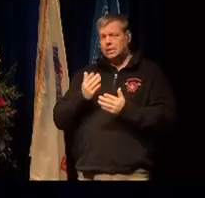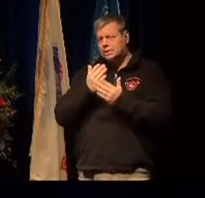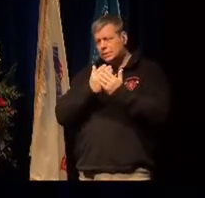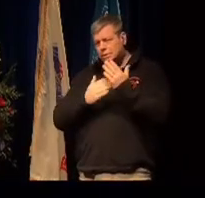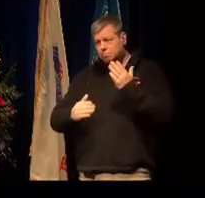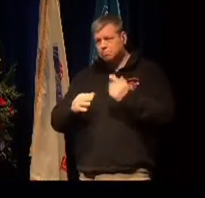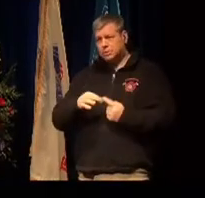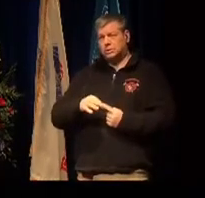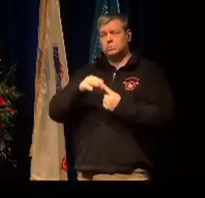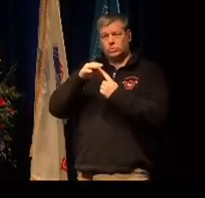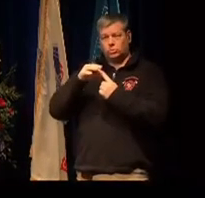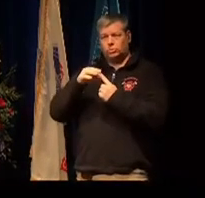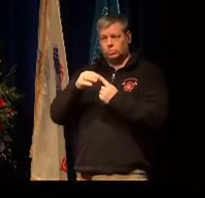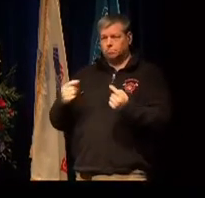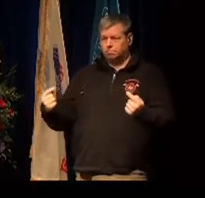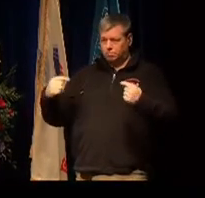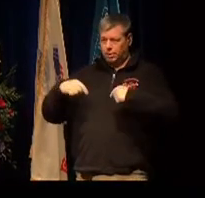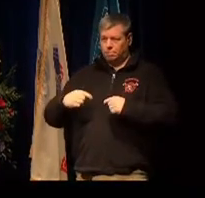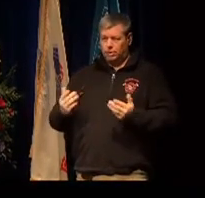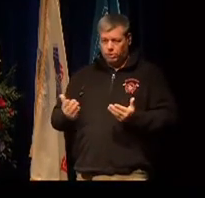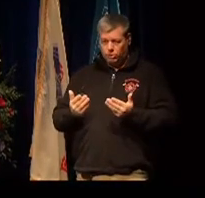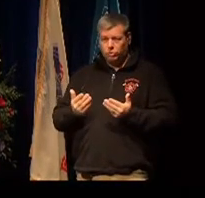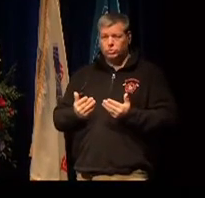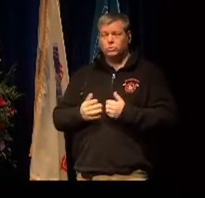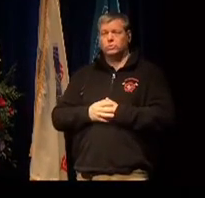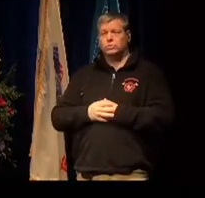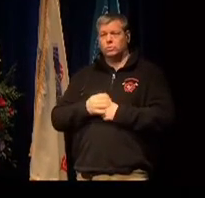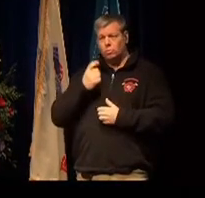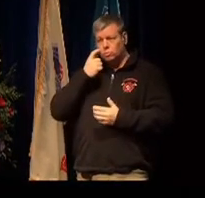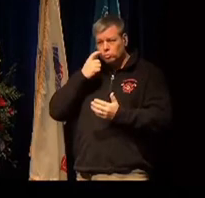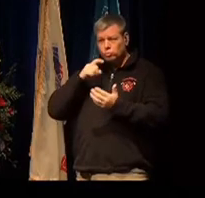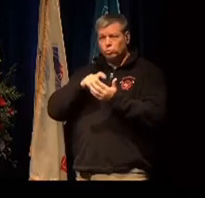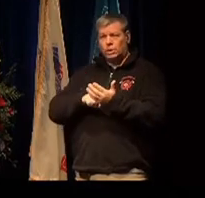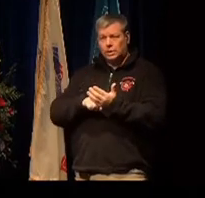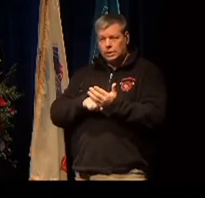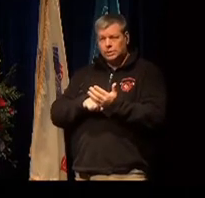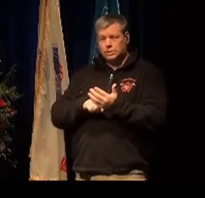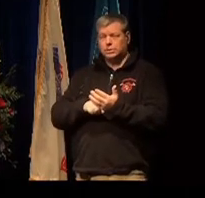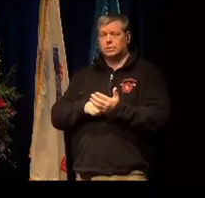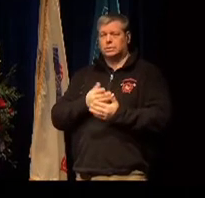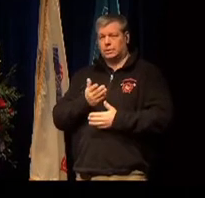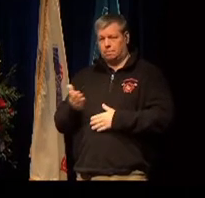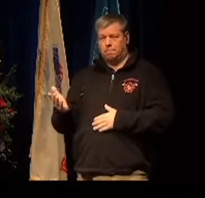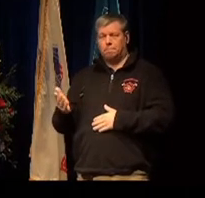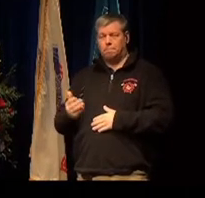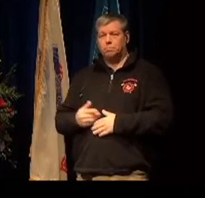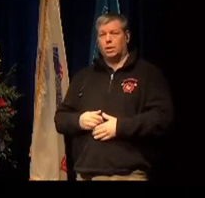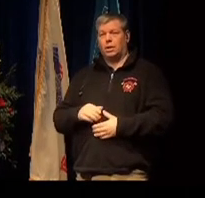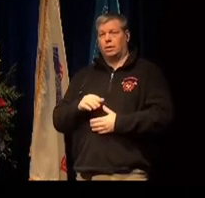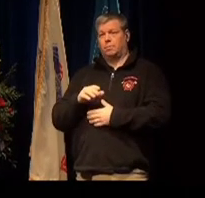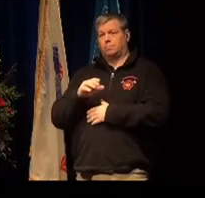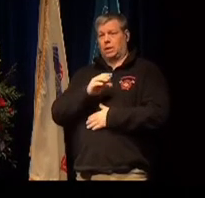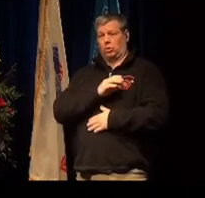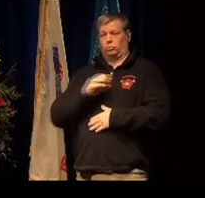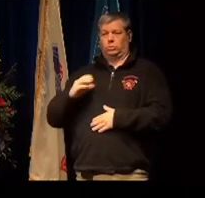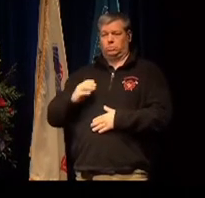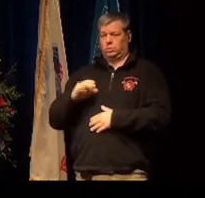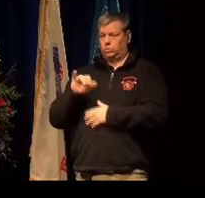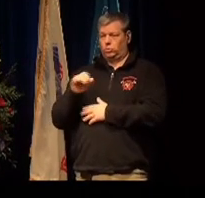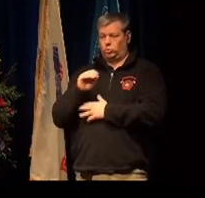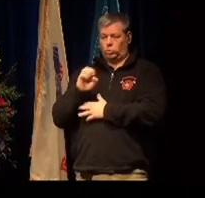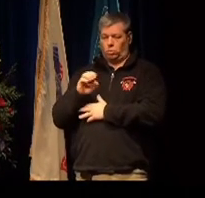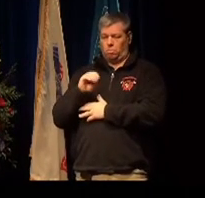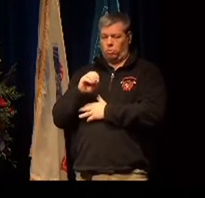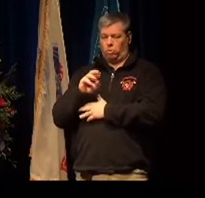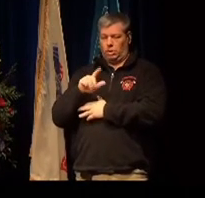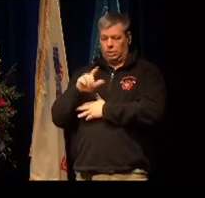today to be a part of this service and to recognize, and I'm grateful for that. Congressman Joe Morelli is here.